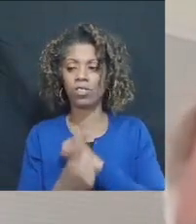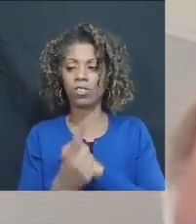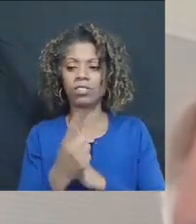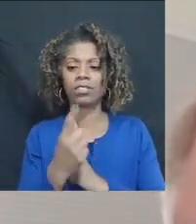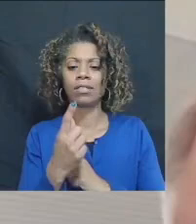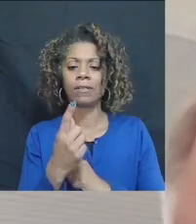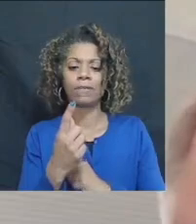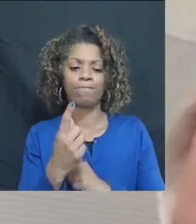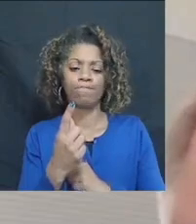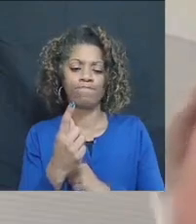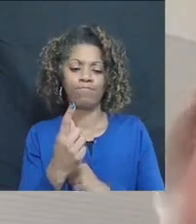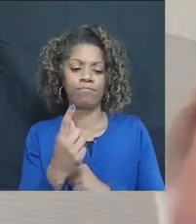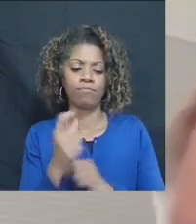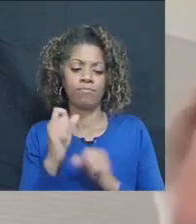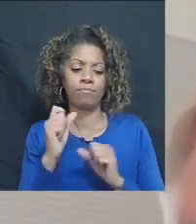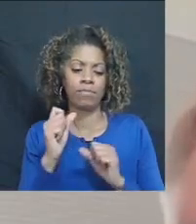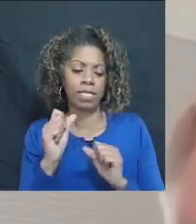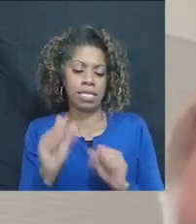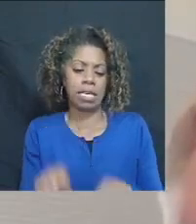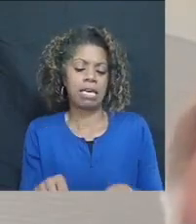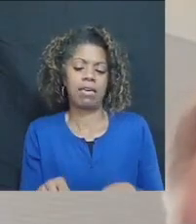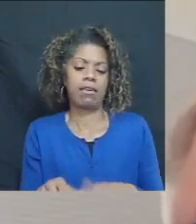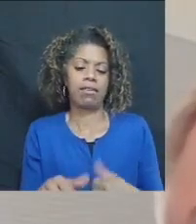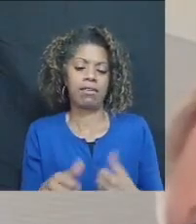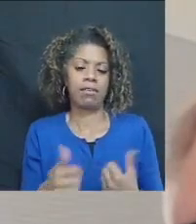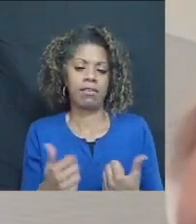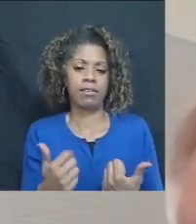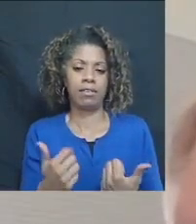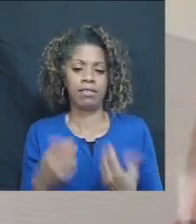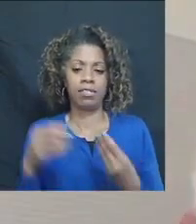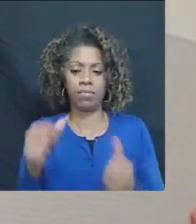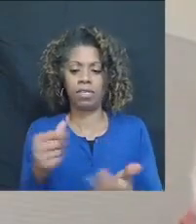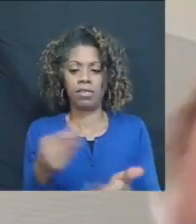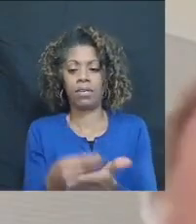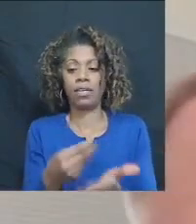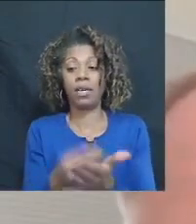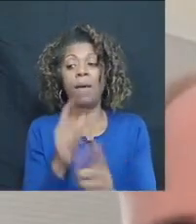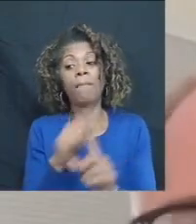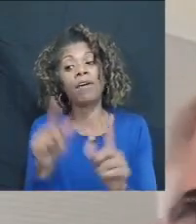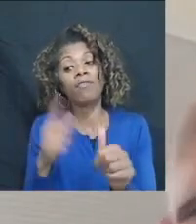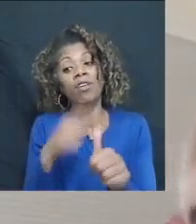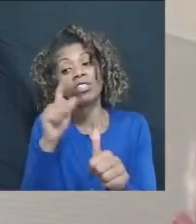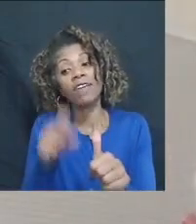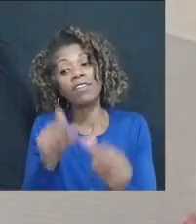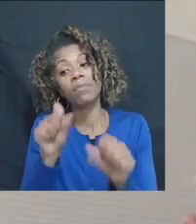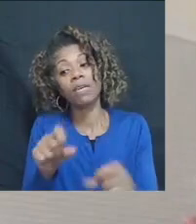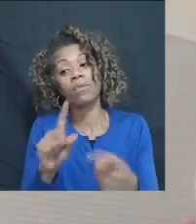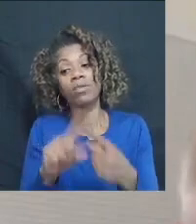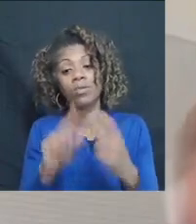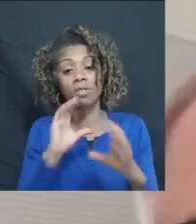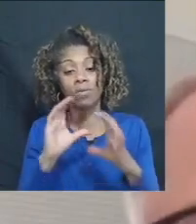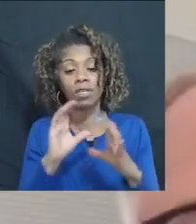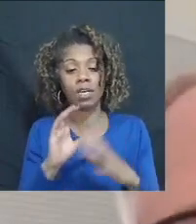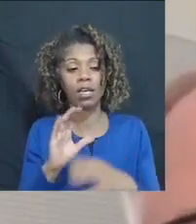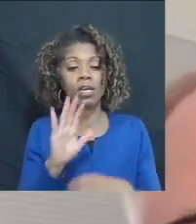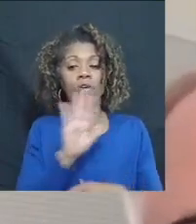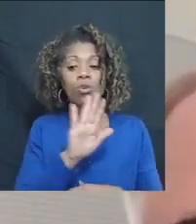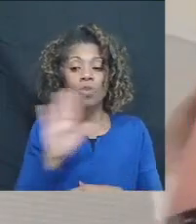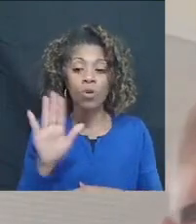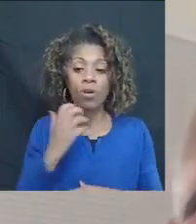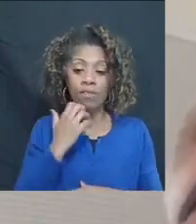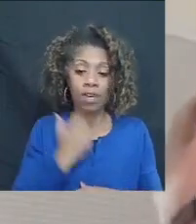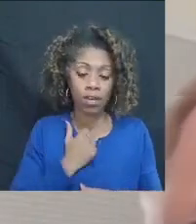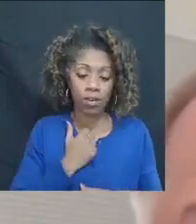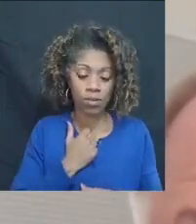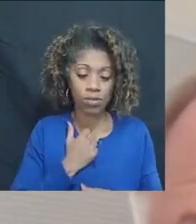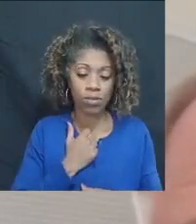of their institutions. And that comes by being able to communicate what their values are, what they think people should be